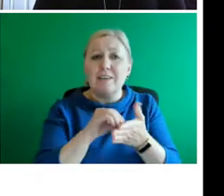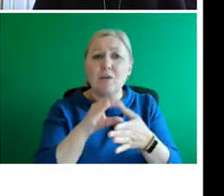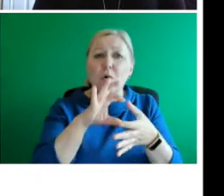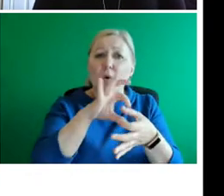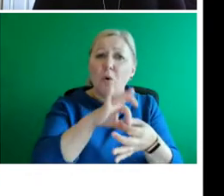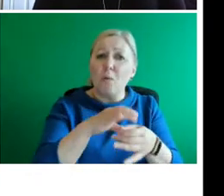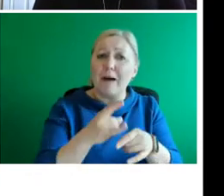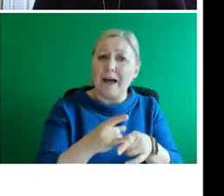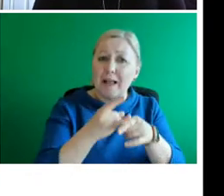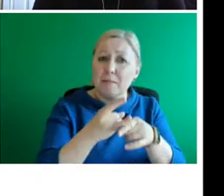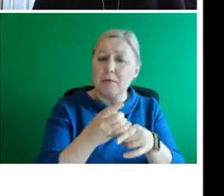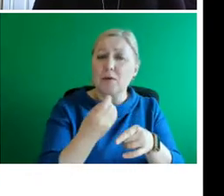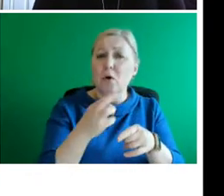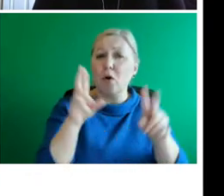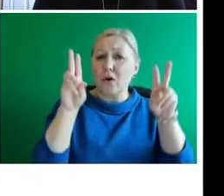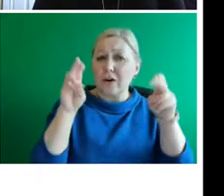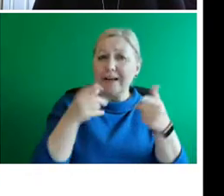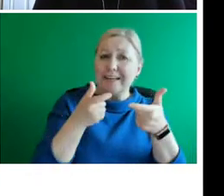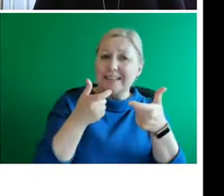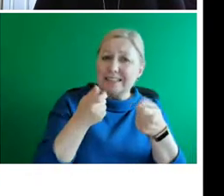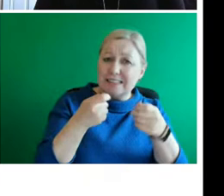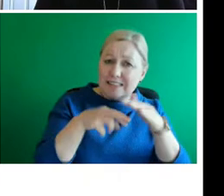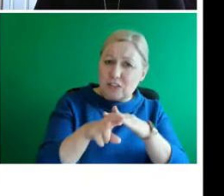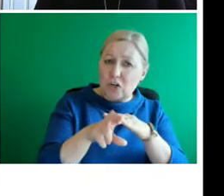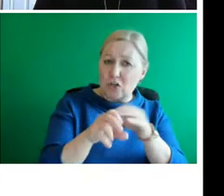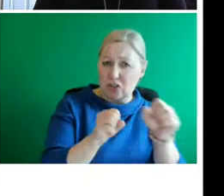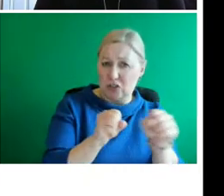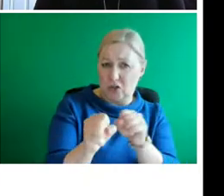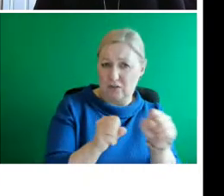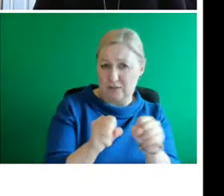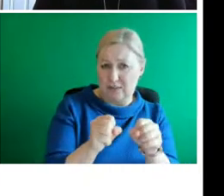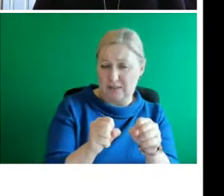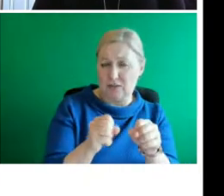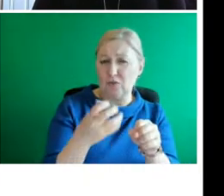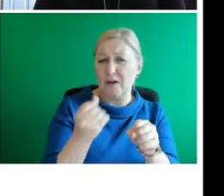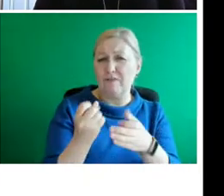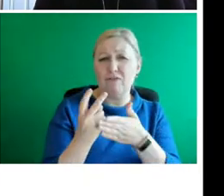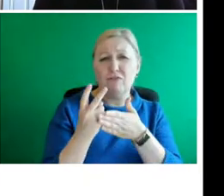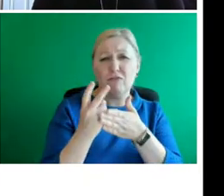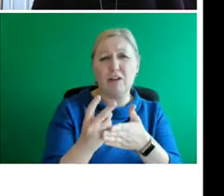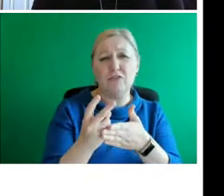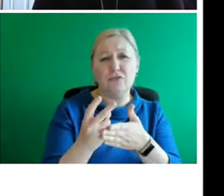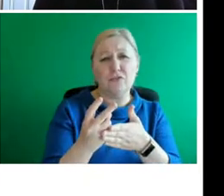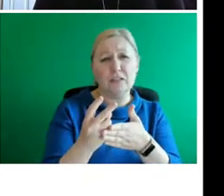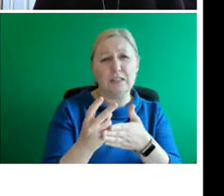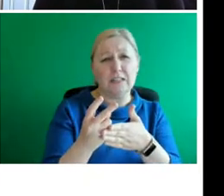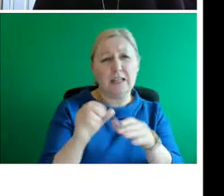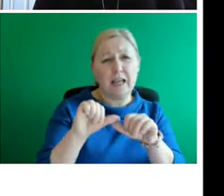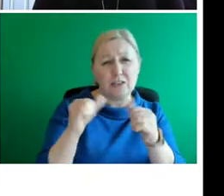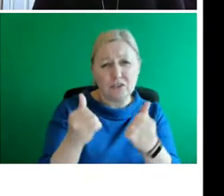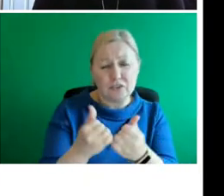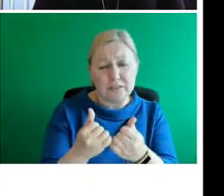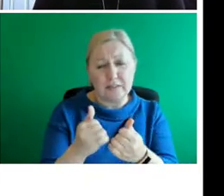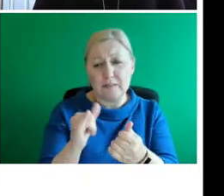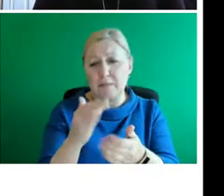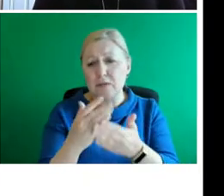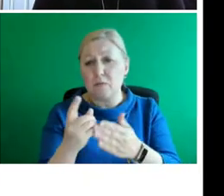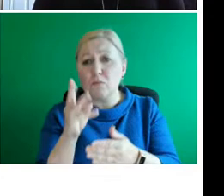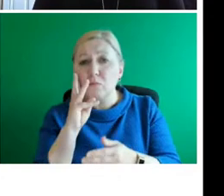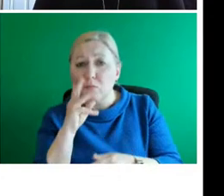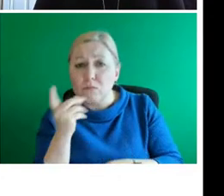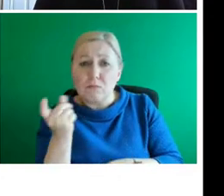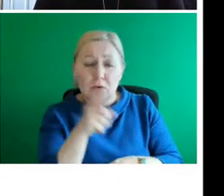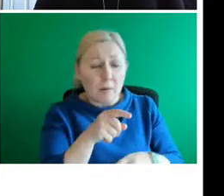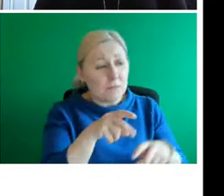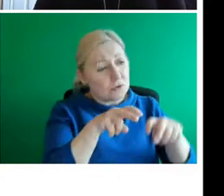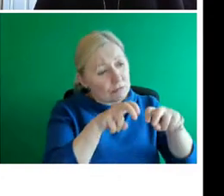sitter services from voluntary agencies. So that would be someone who would come and sit with a person with dementia, have a conversation with